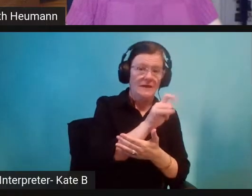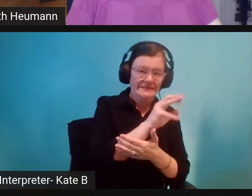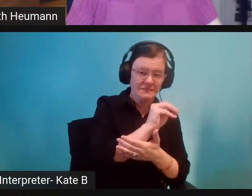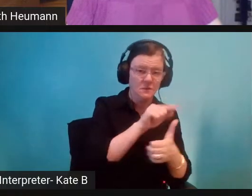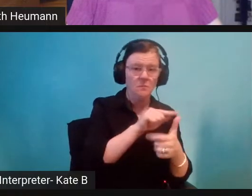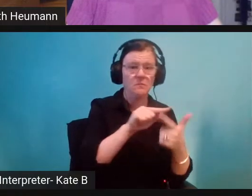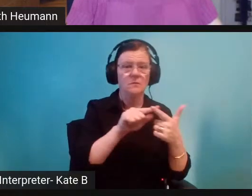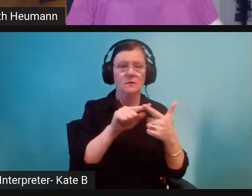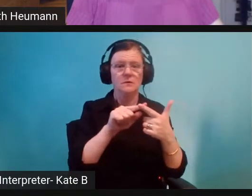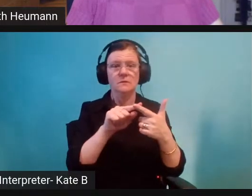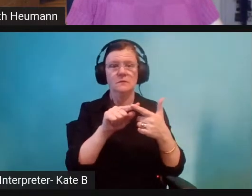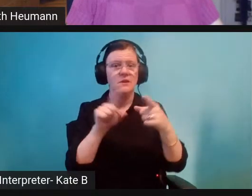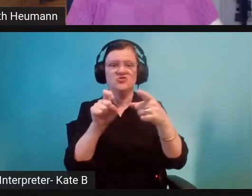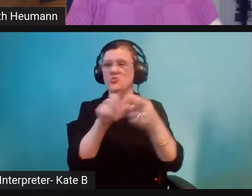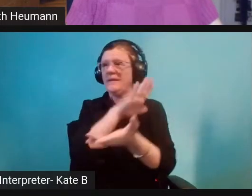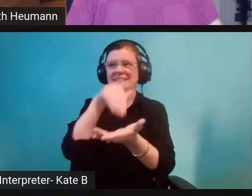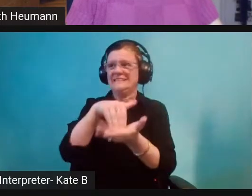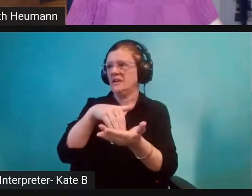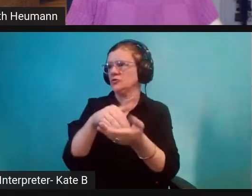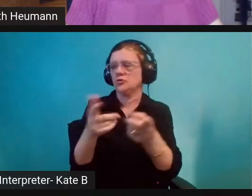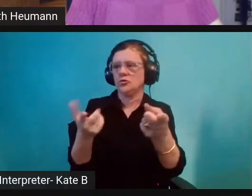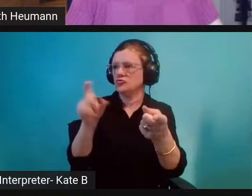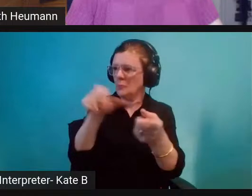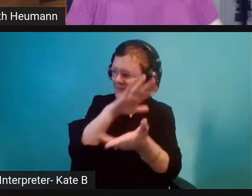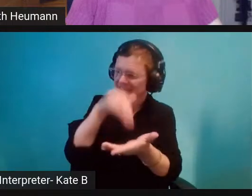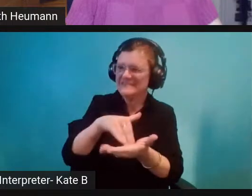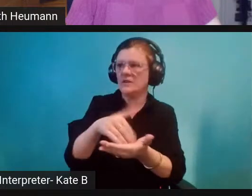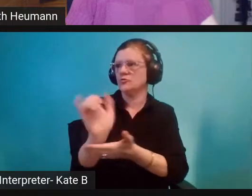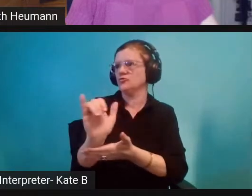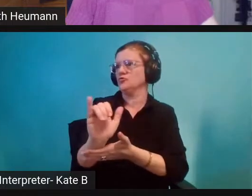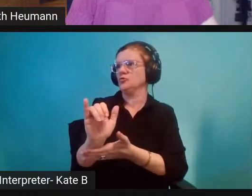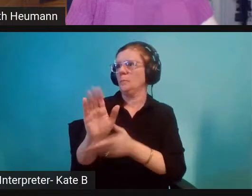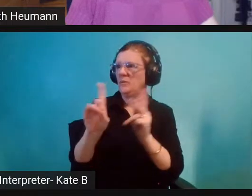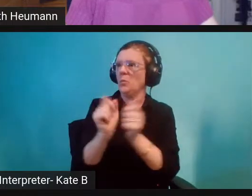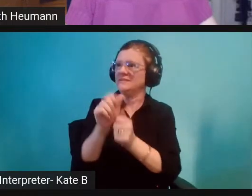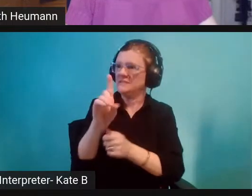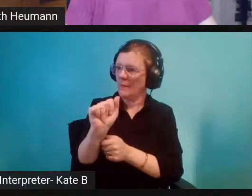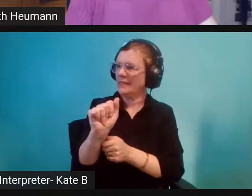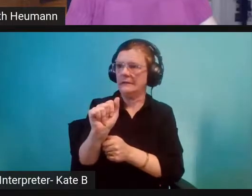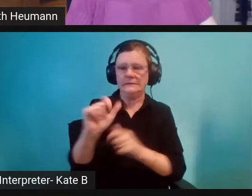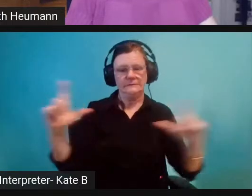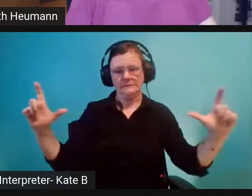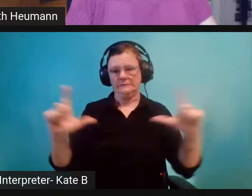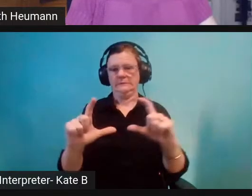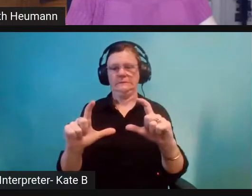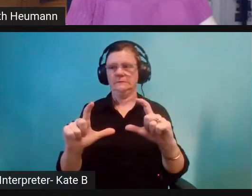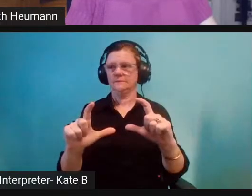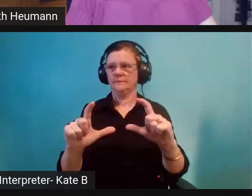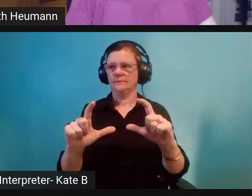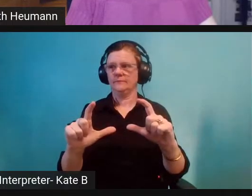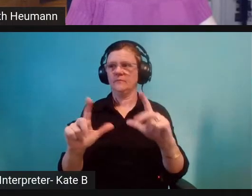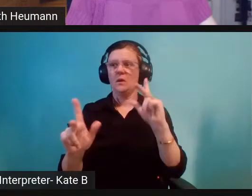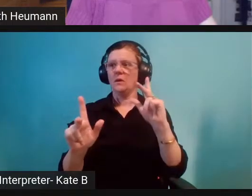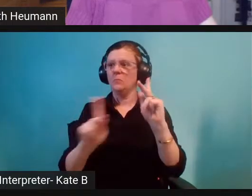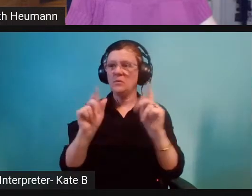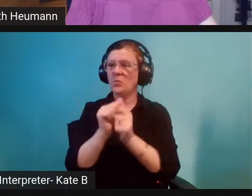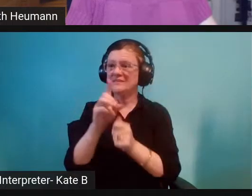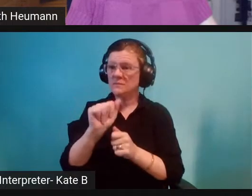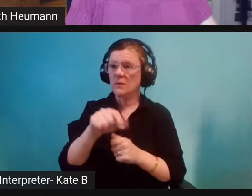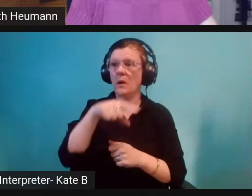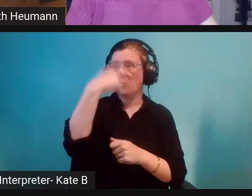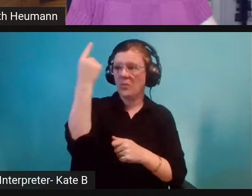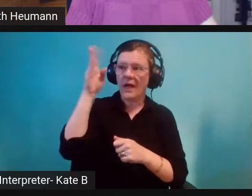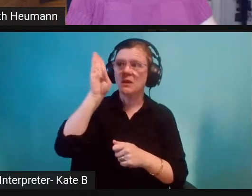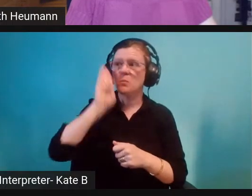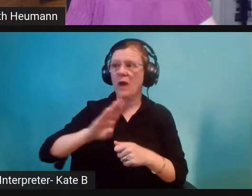discrimination. It should be right in the center. I mean, in my view, disabled people are Black and brown and on